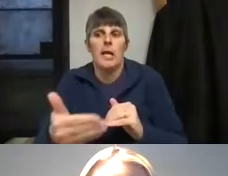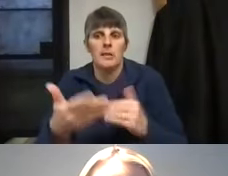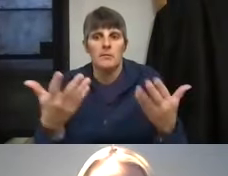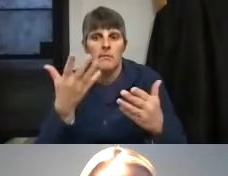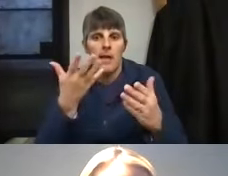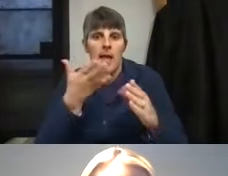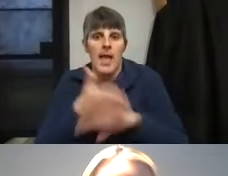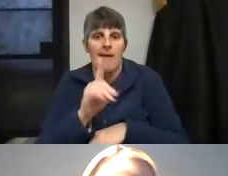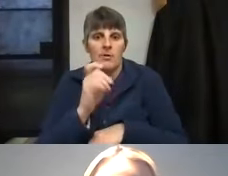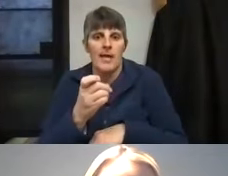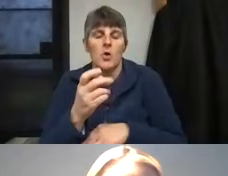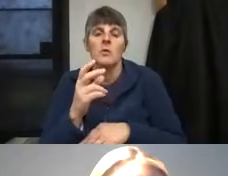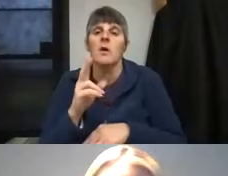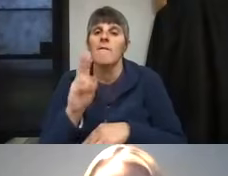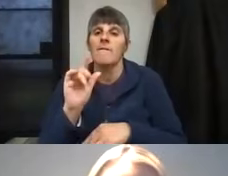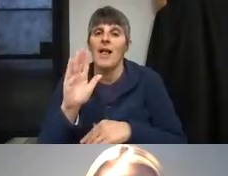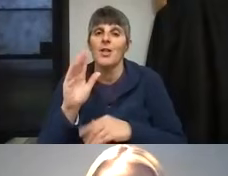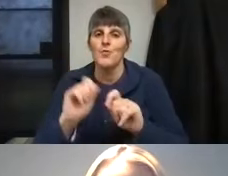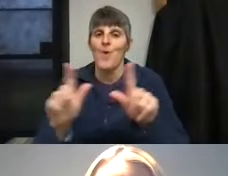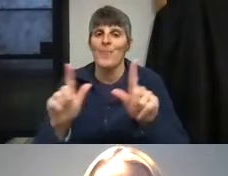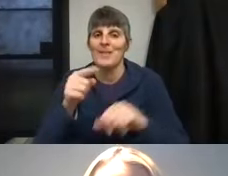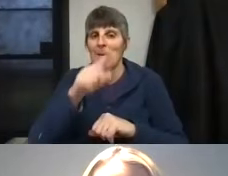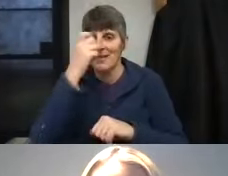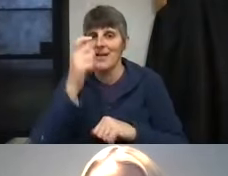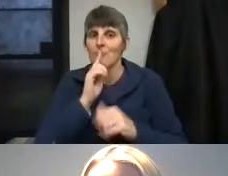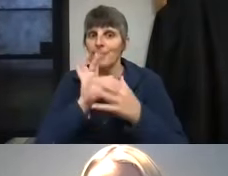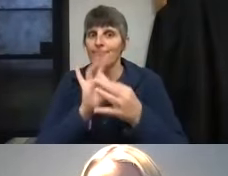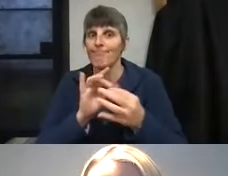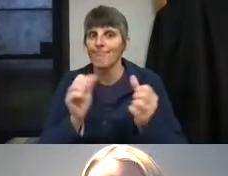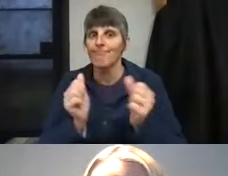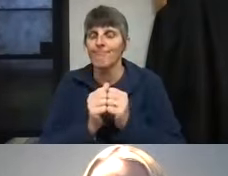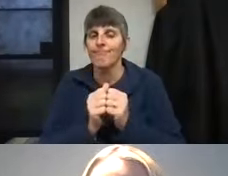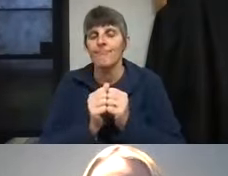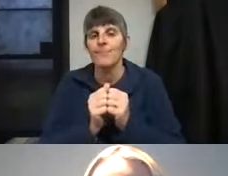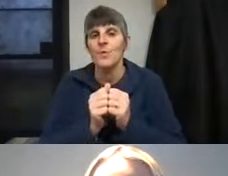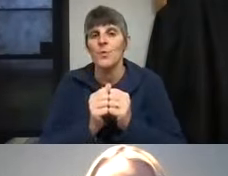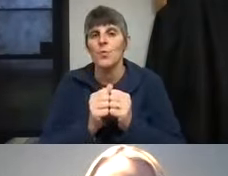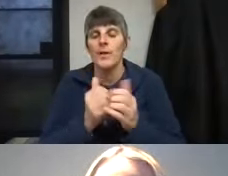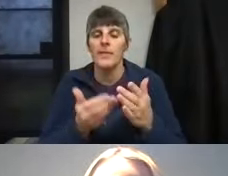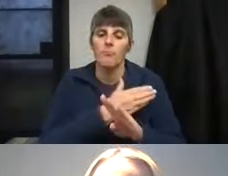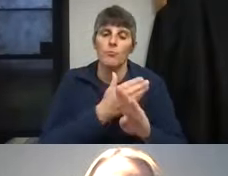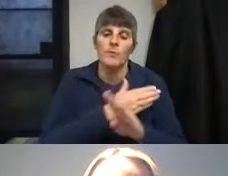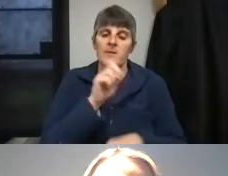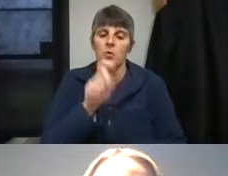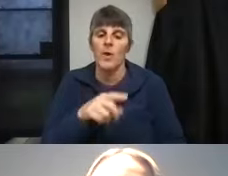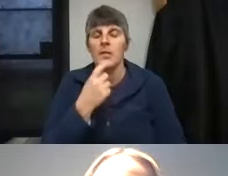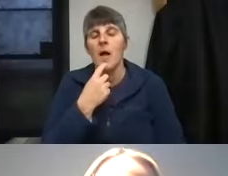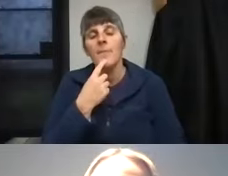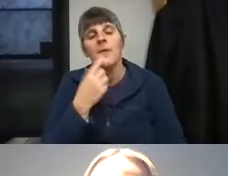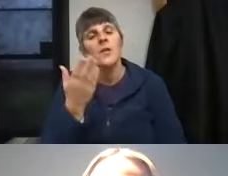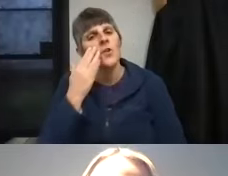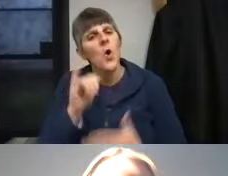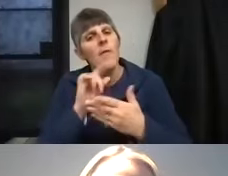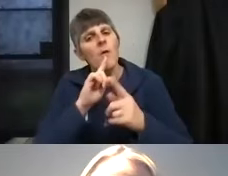a diagnosis, Val, you flip to this because it's really related to the prior question. You know, that